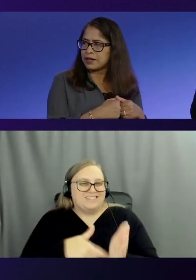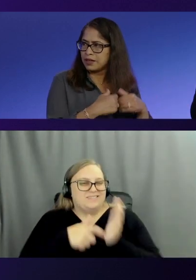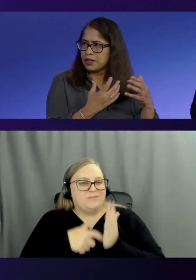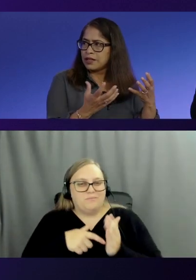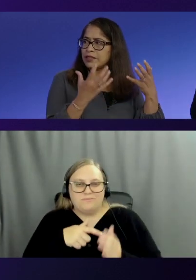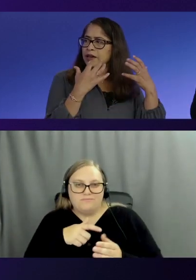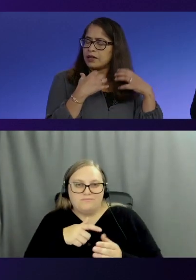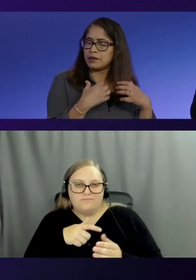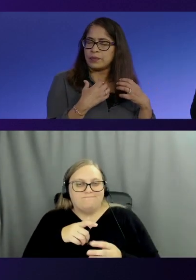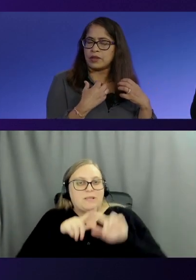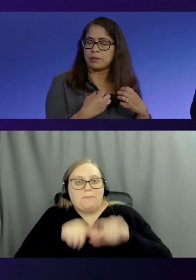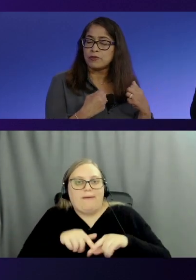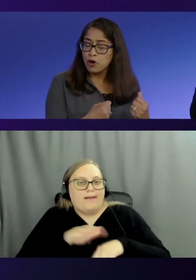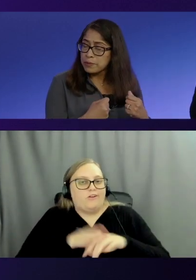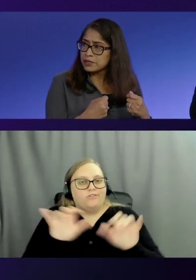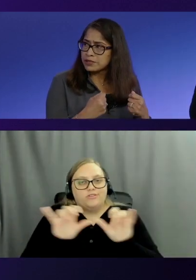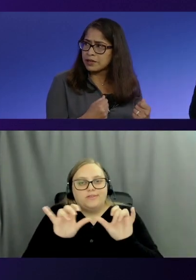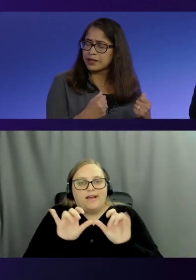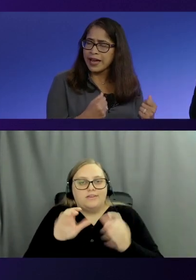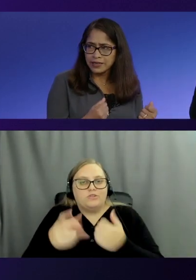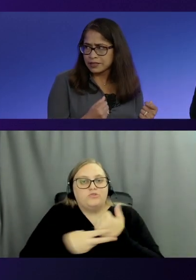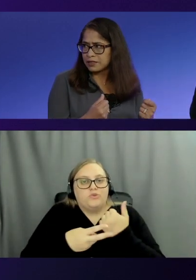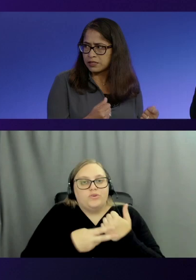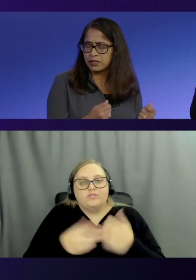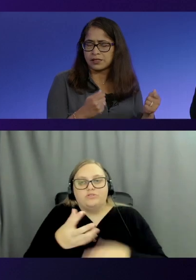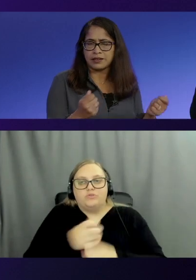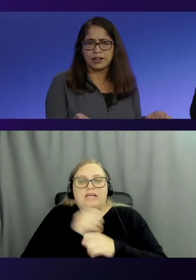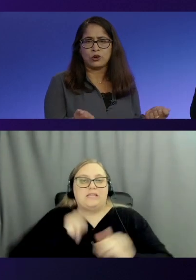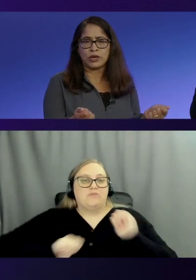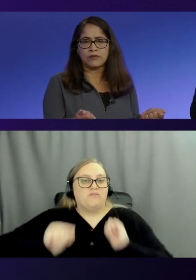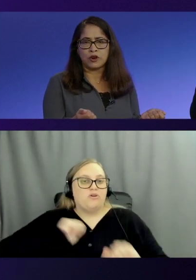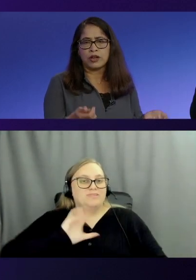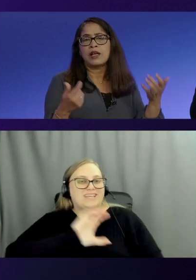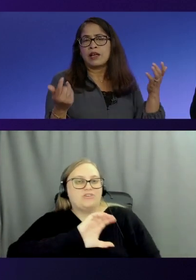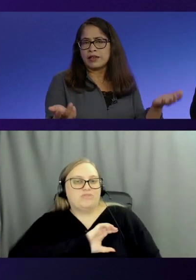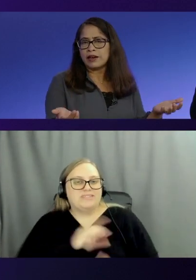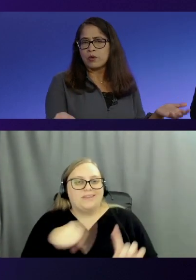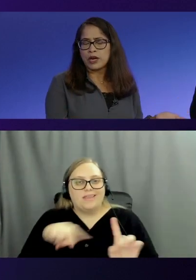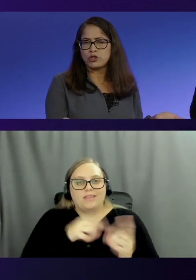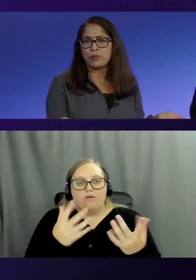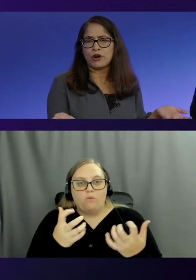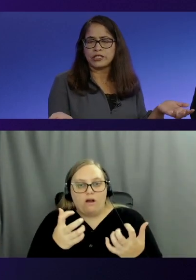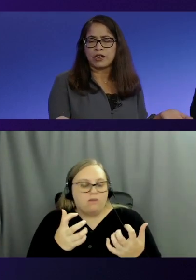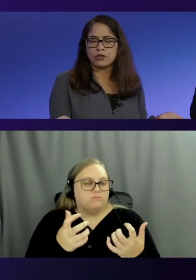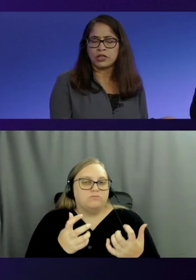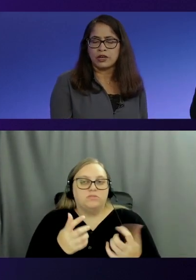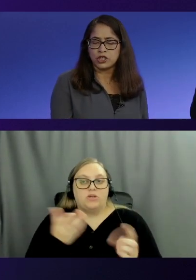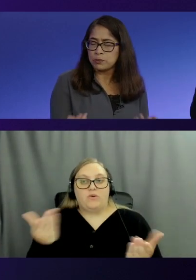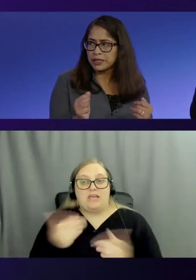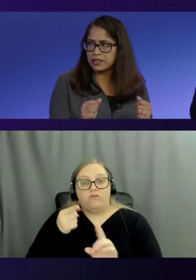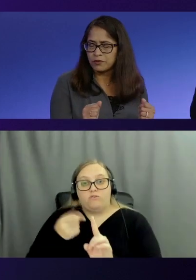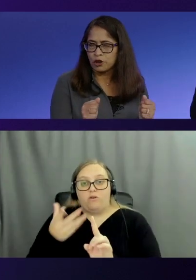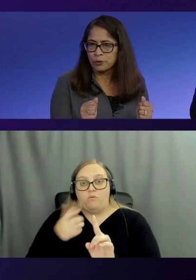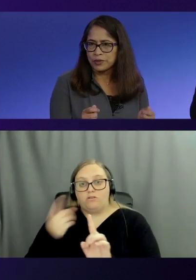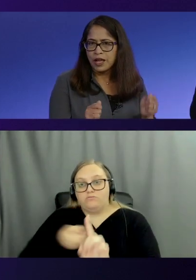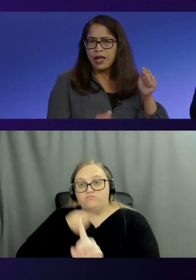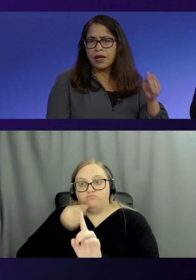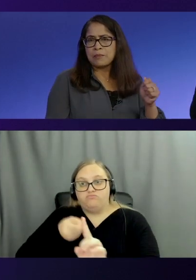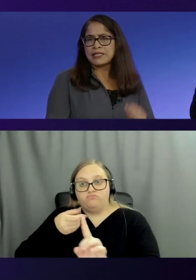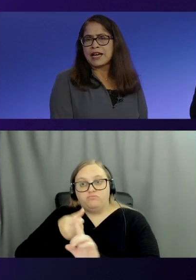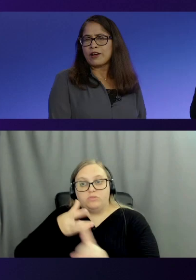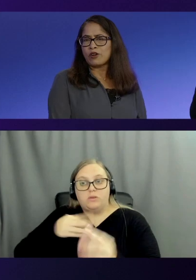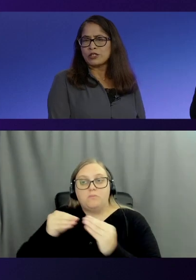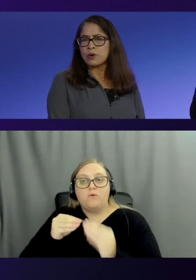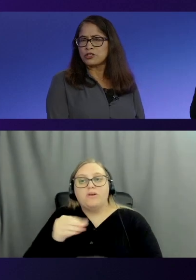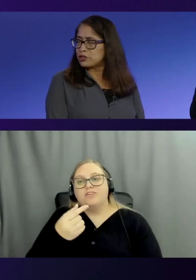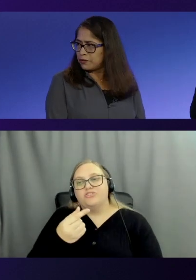get the performance characteristics that they are looking for. Here I want to point out GP3 volume.